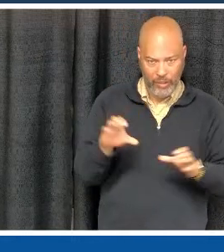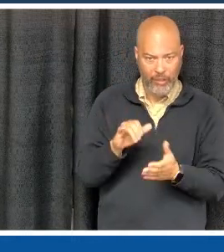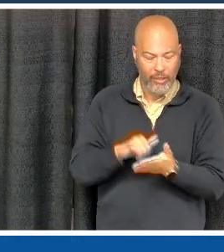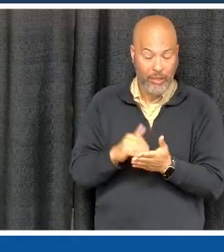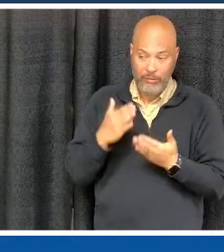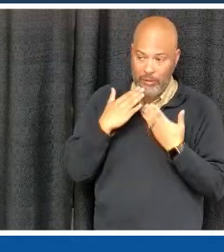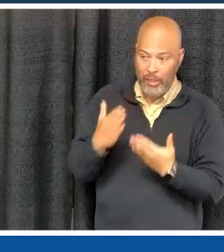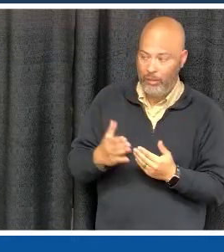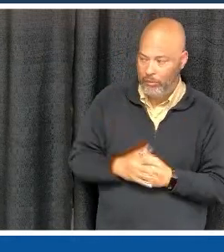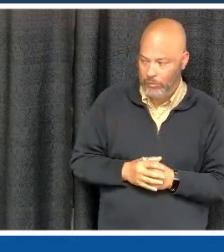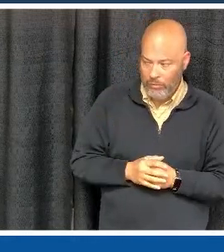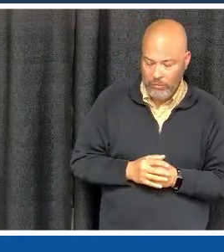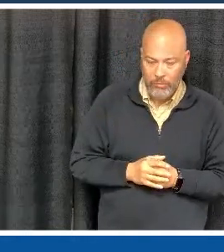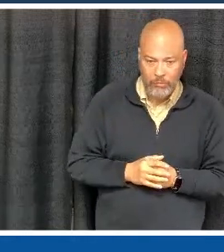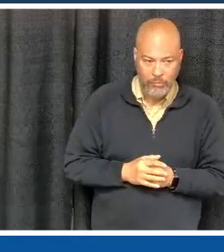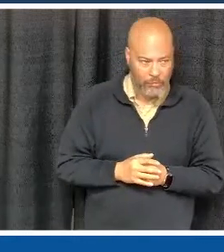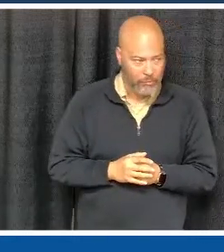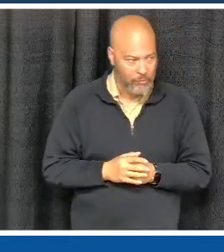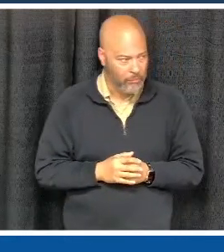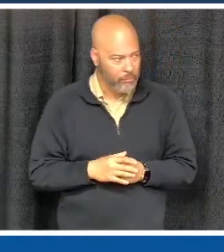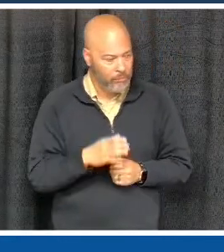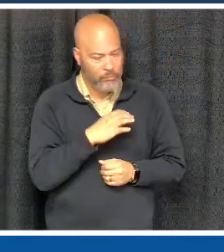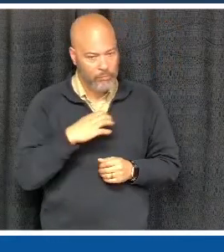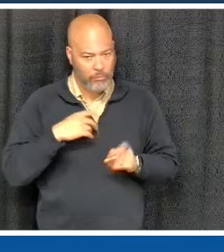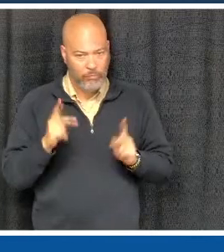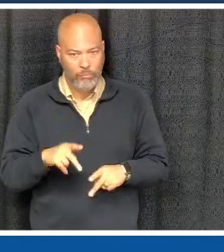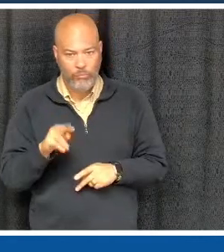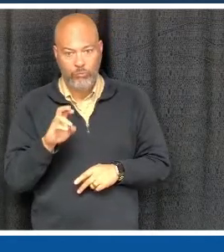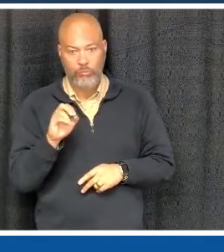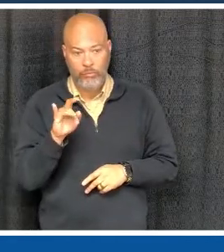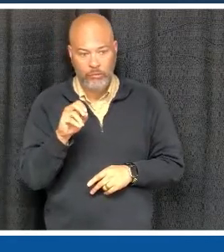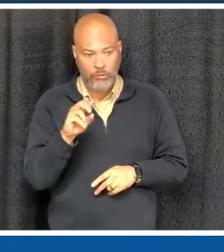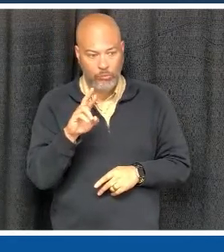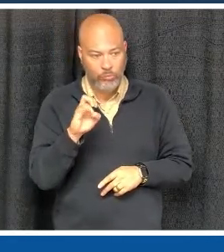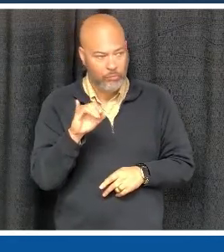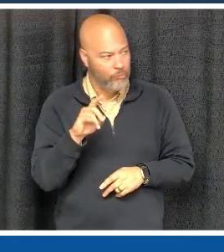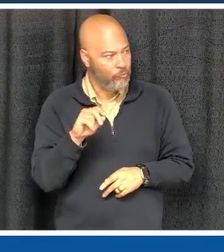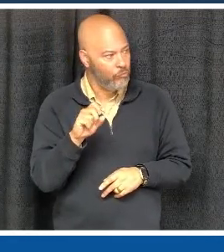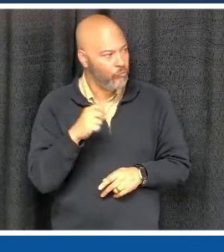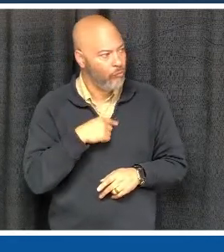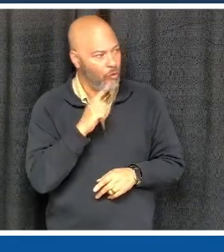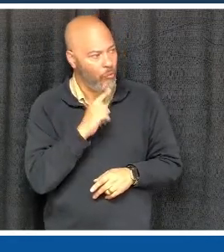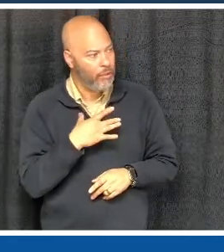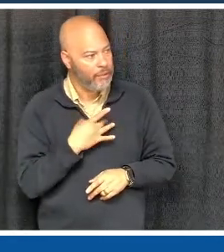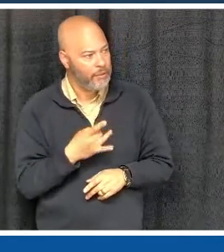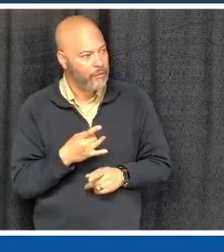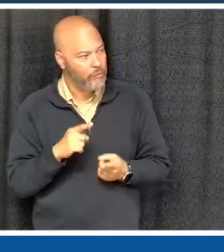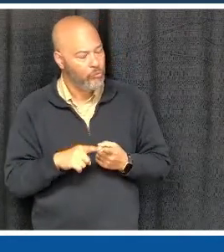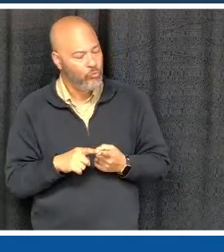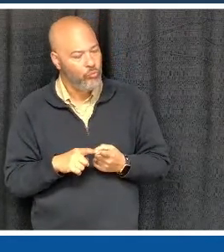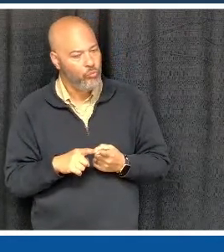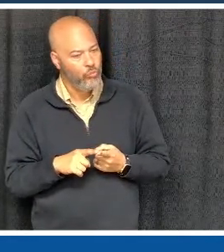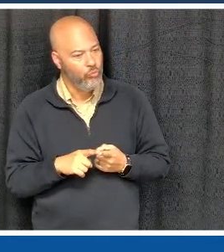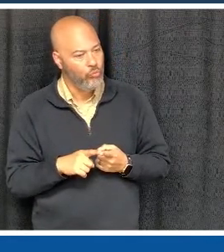you. Councilperson Reynolds, you're recognized. Yes, I'd just like to